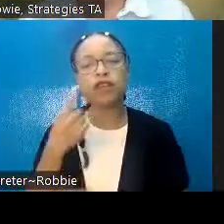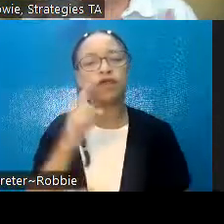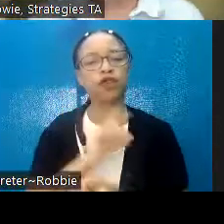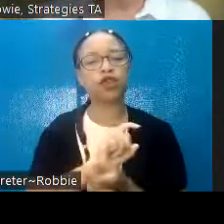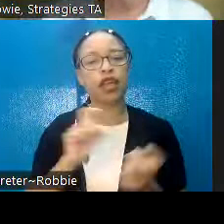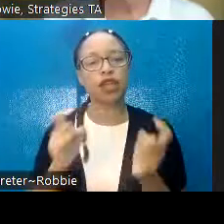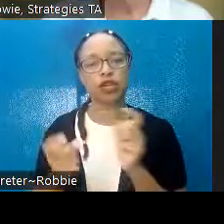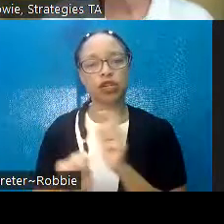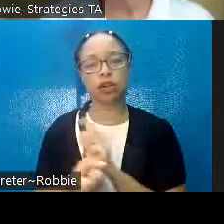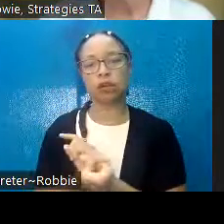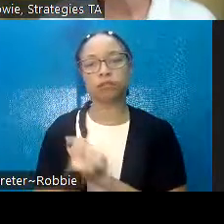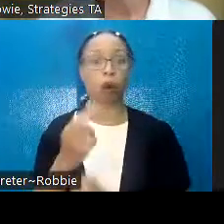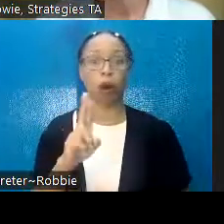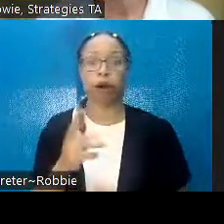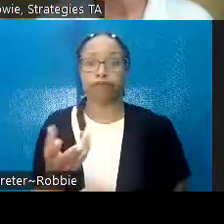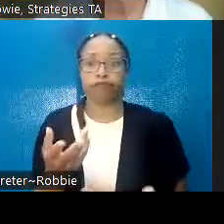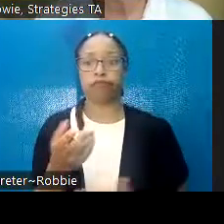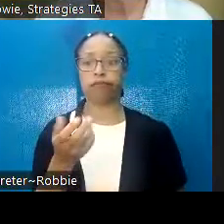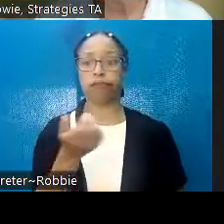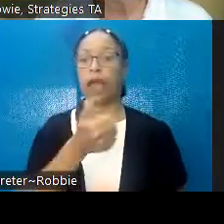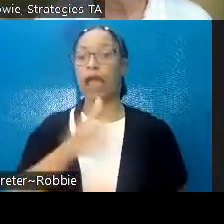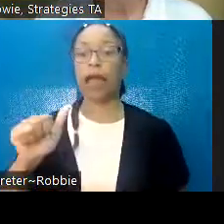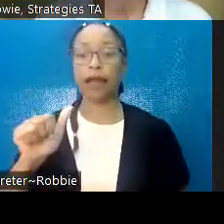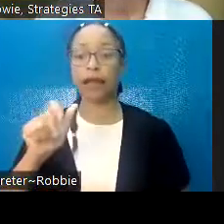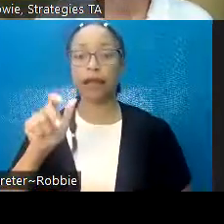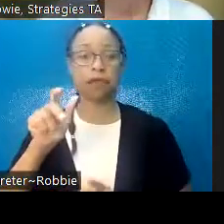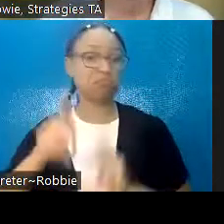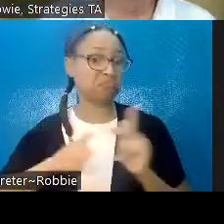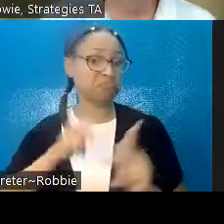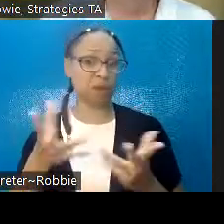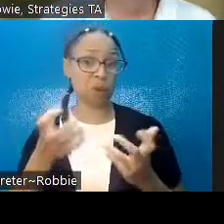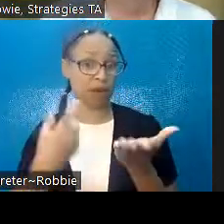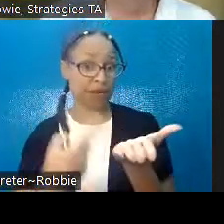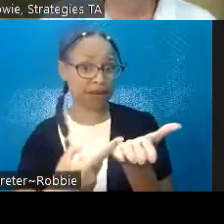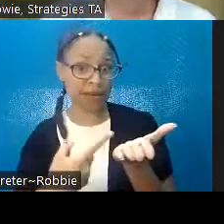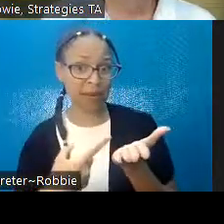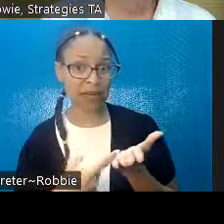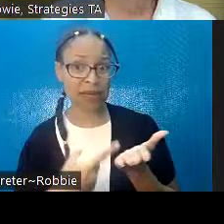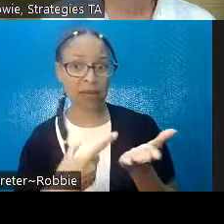Or any of those folks want to talk about?